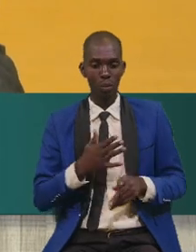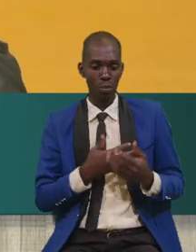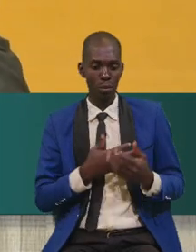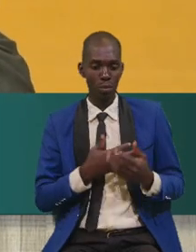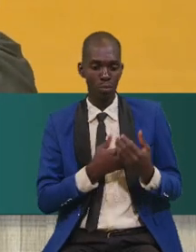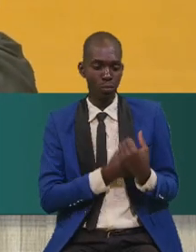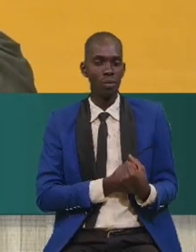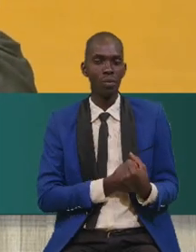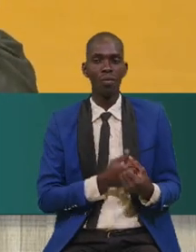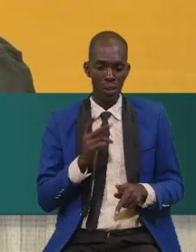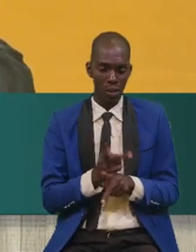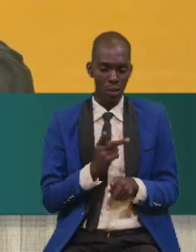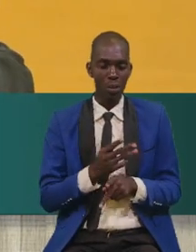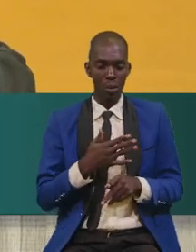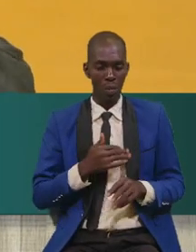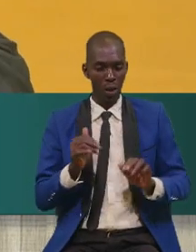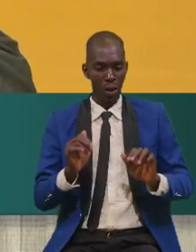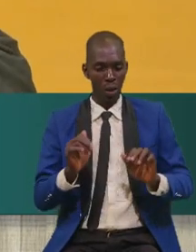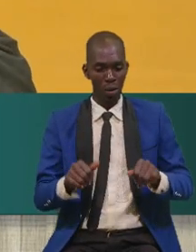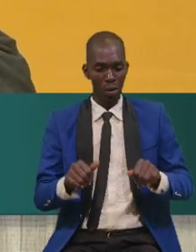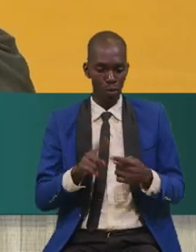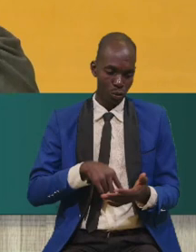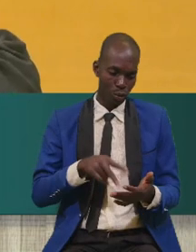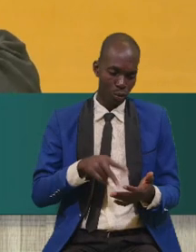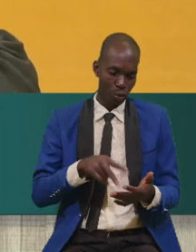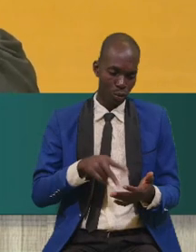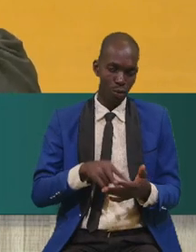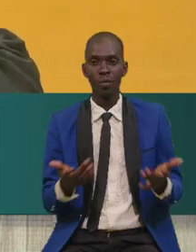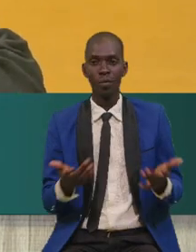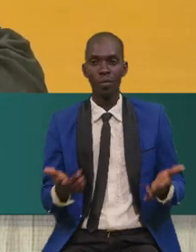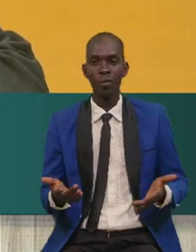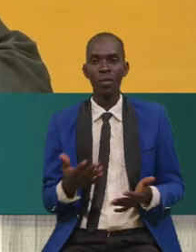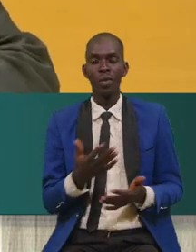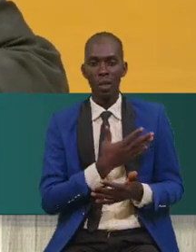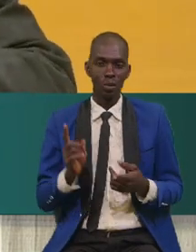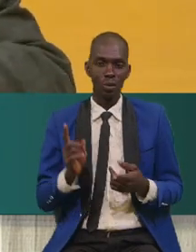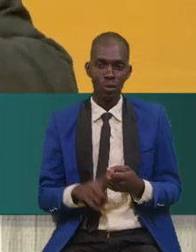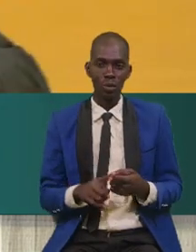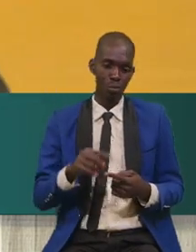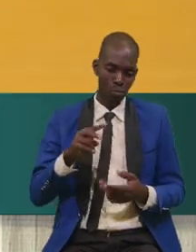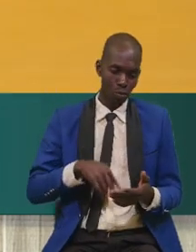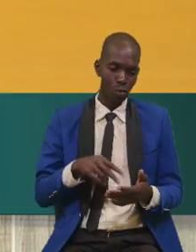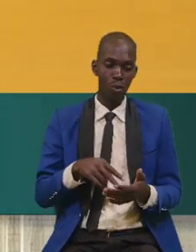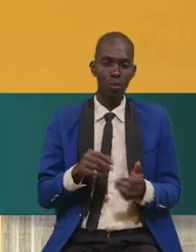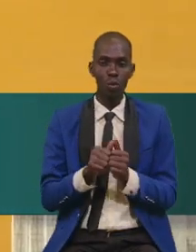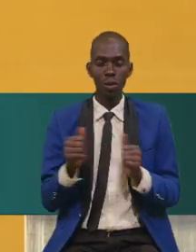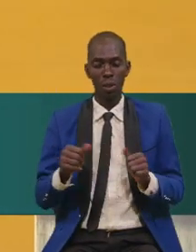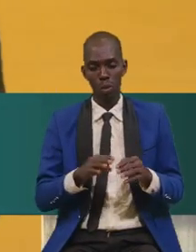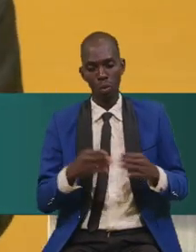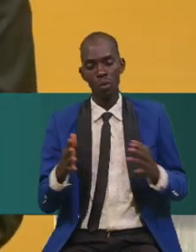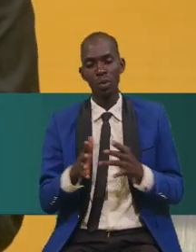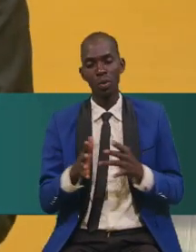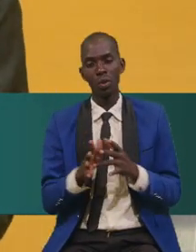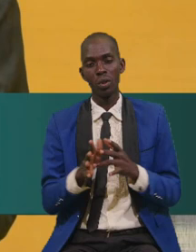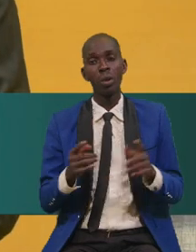read that scripture and even to quote without reading. But if I continue like that, I